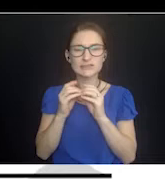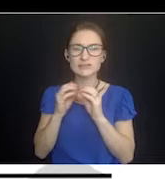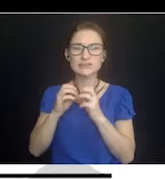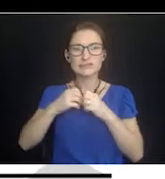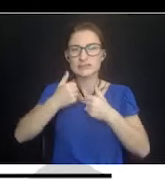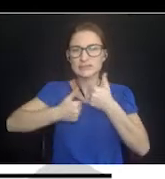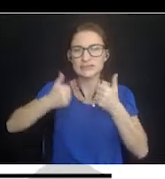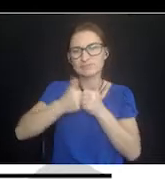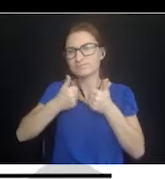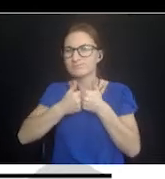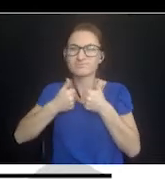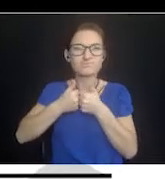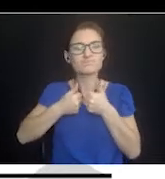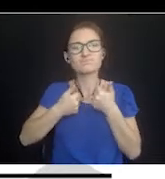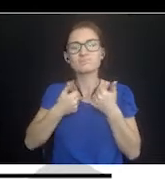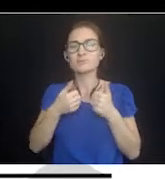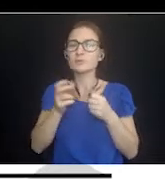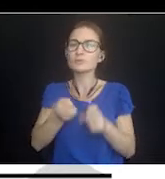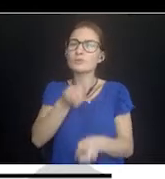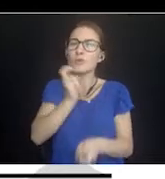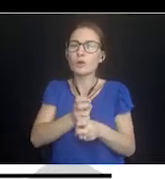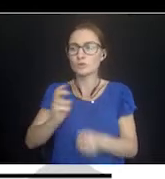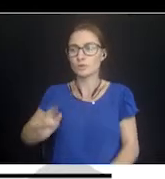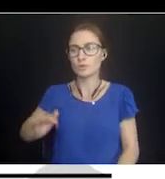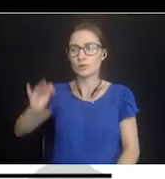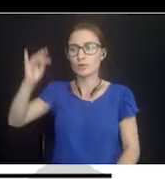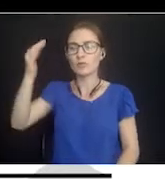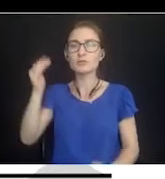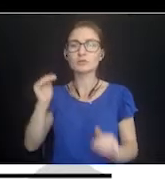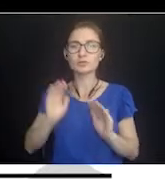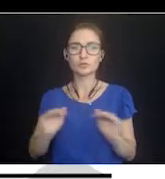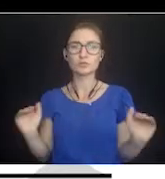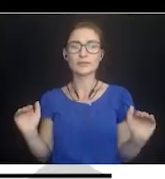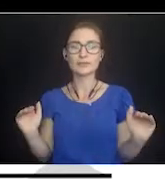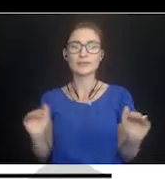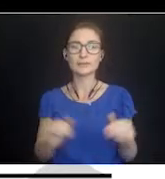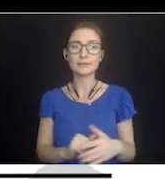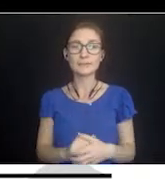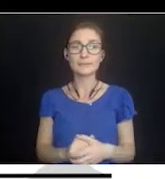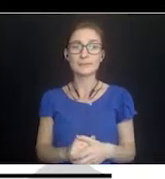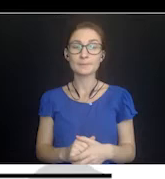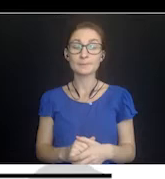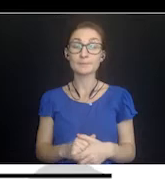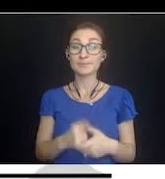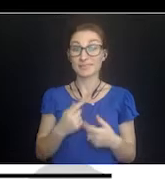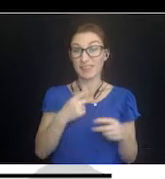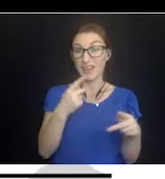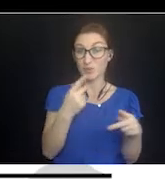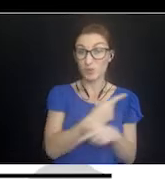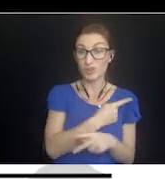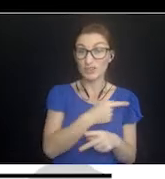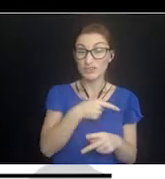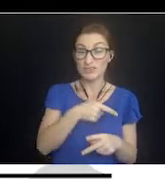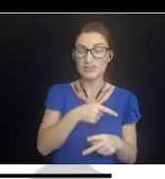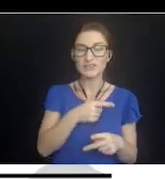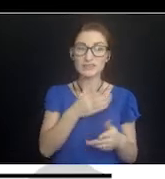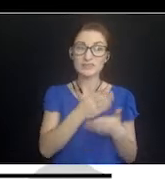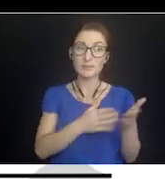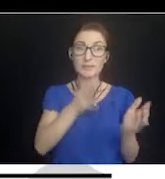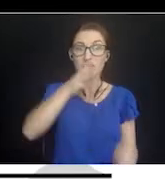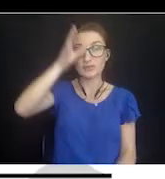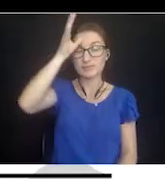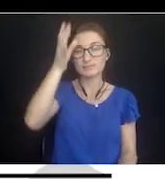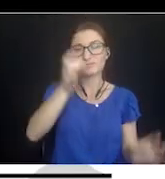Siblings compete with you. Children's feelings get hurt easily. It's very hard to raise human children at best. And